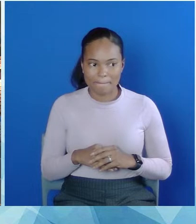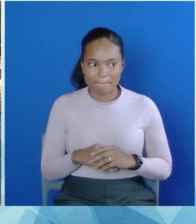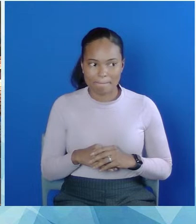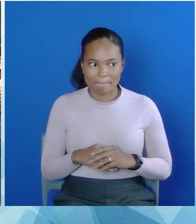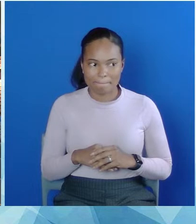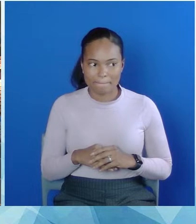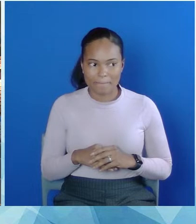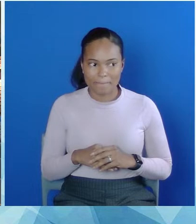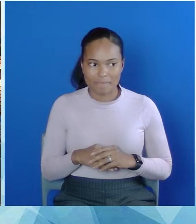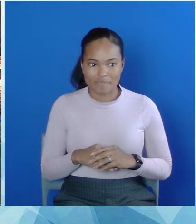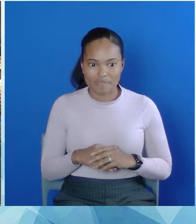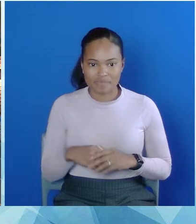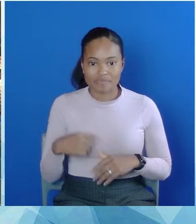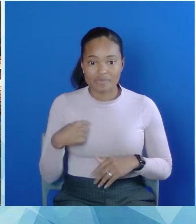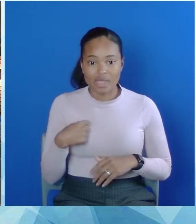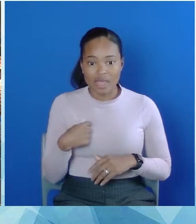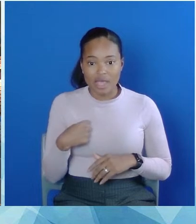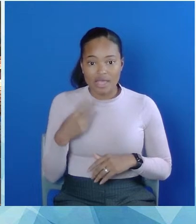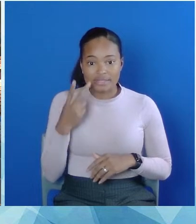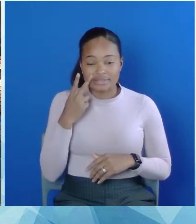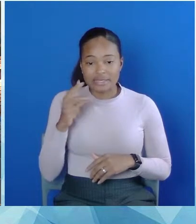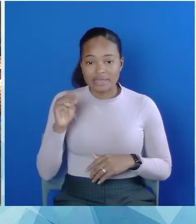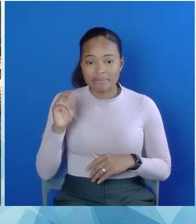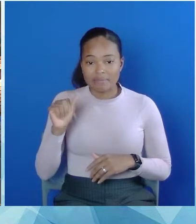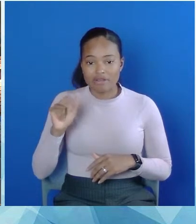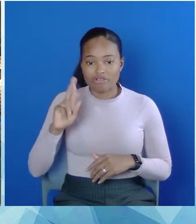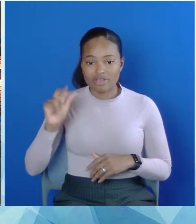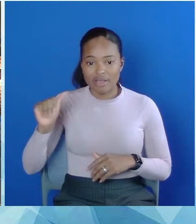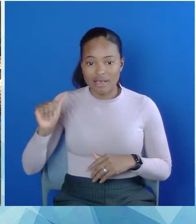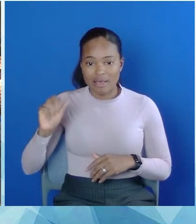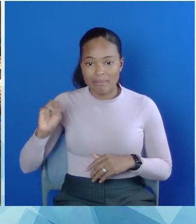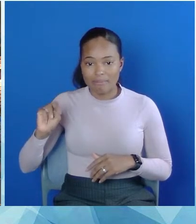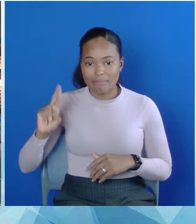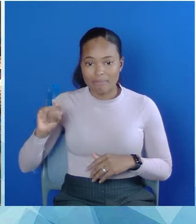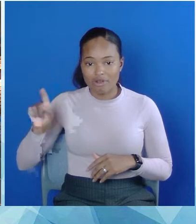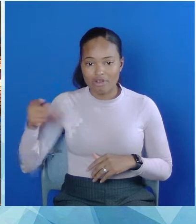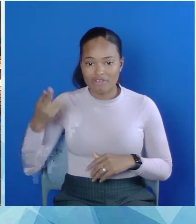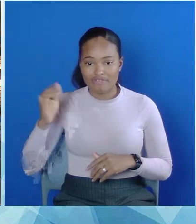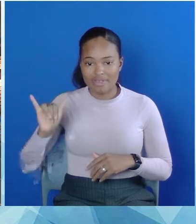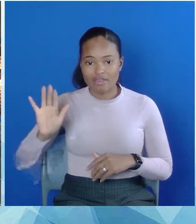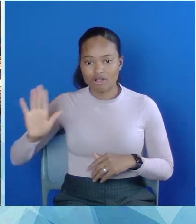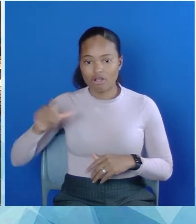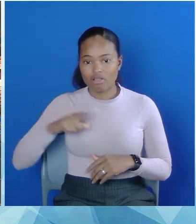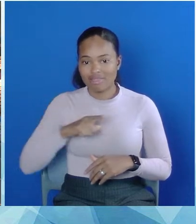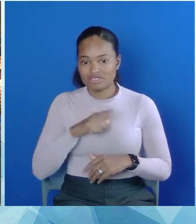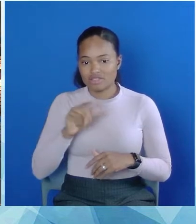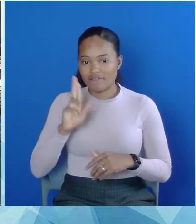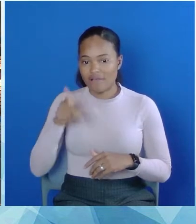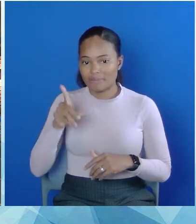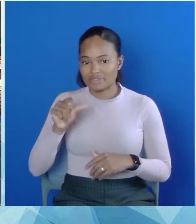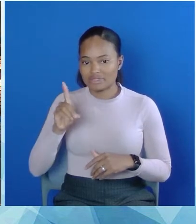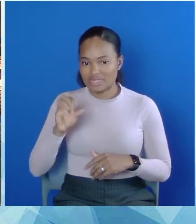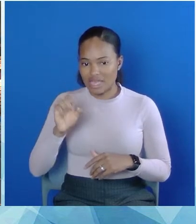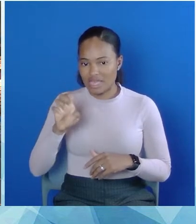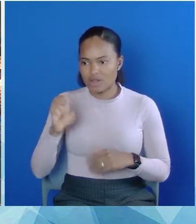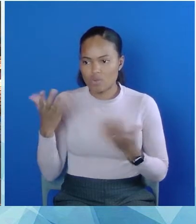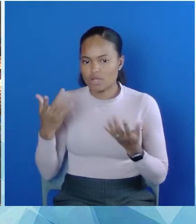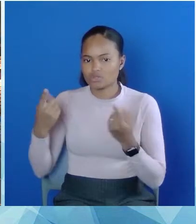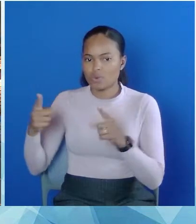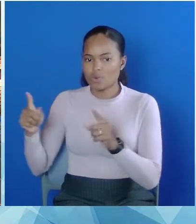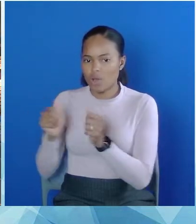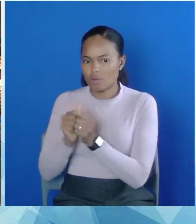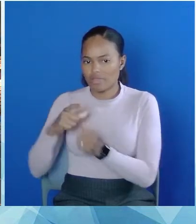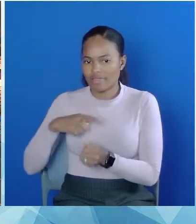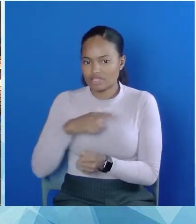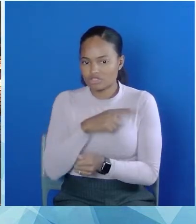I see that in Maria Murphy's update, in her legislative update, and updates about what's going on with the legislature and how the